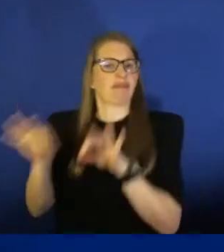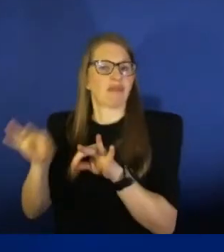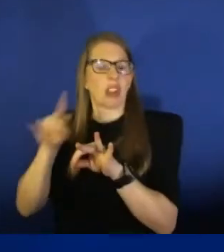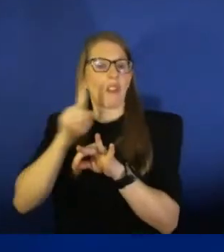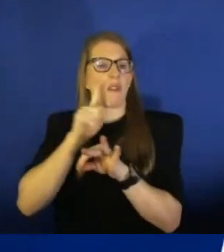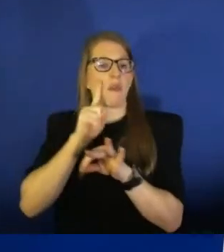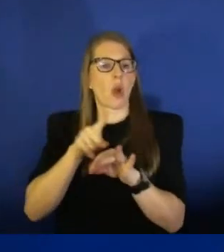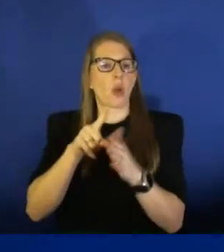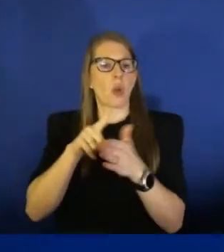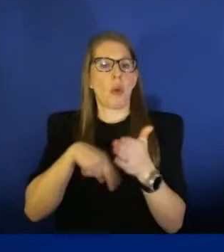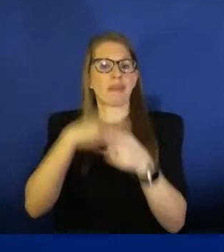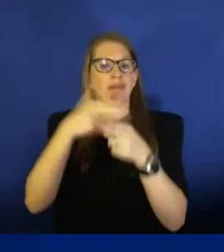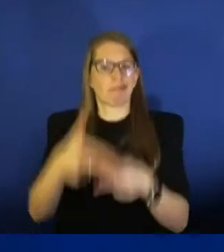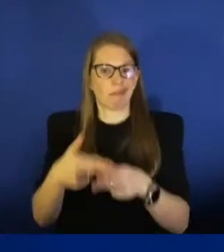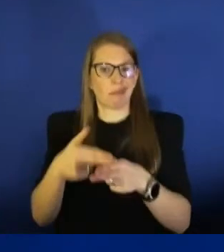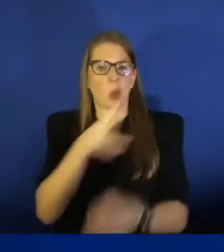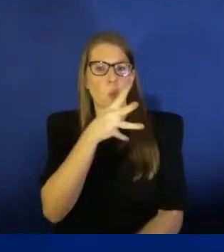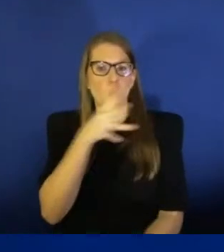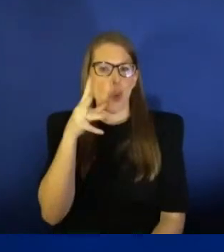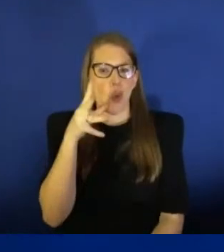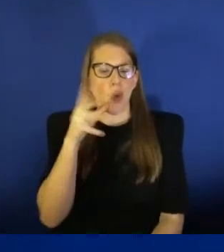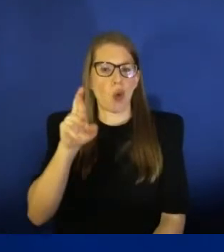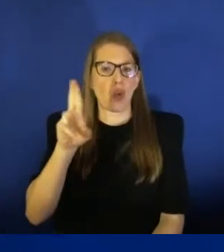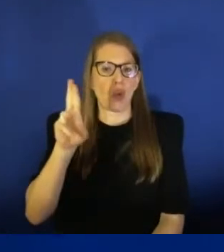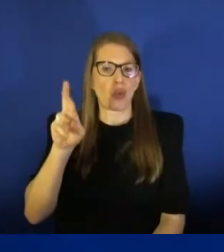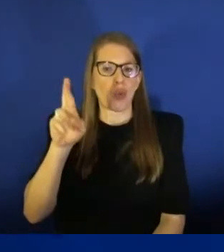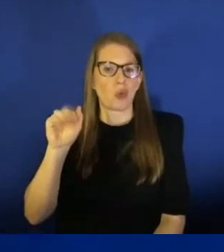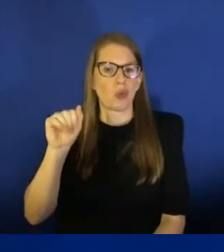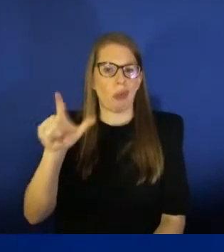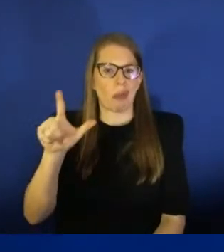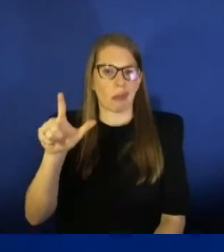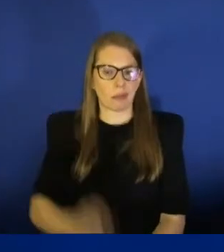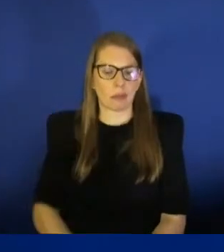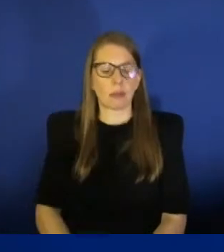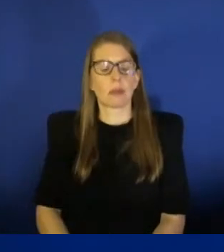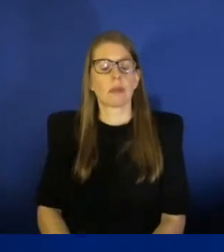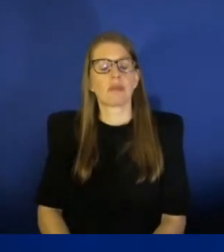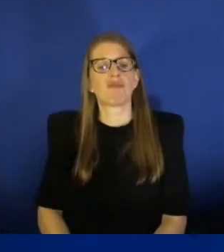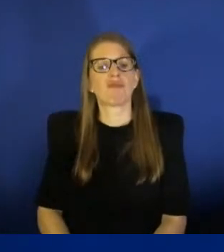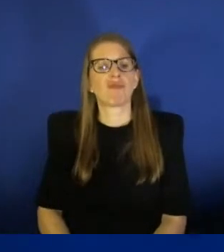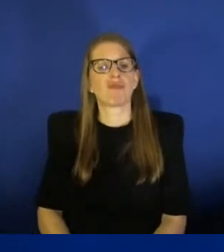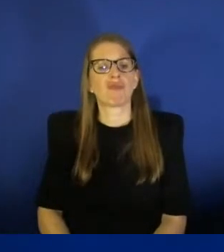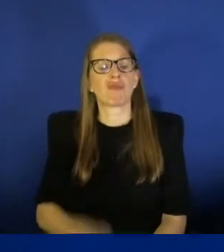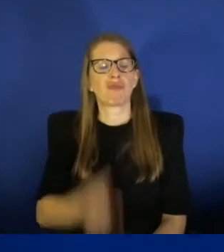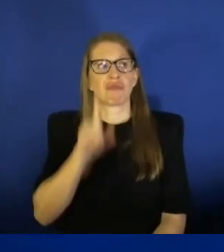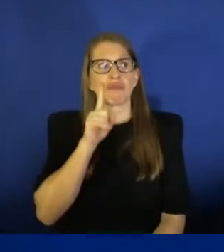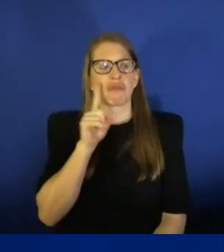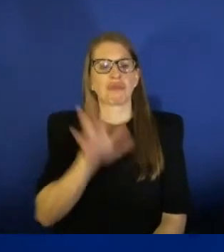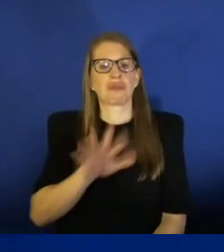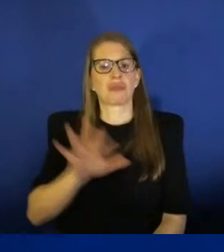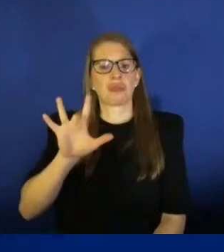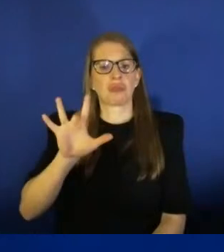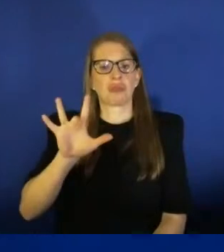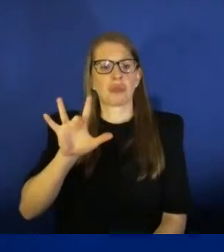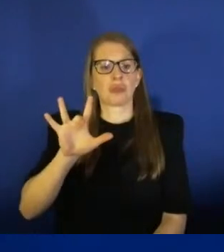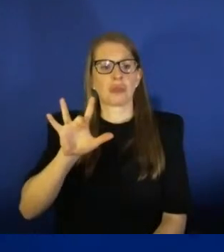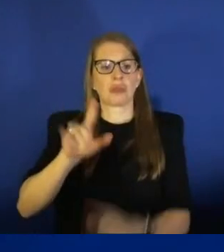rural. And in fact, I think there are at least 25 different federal definitions of